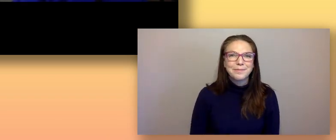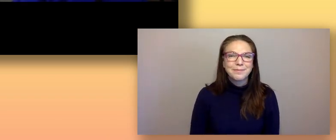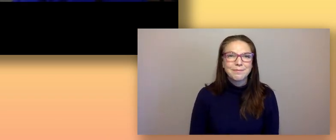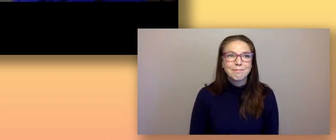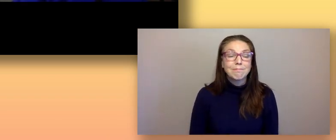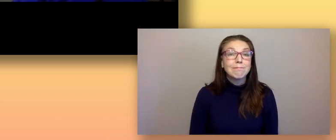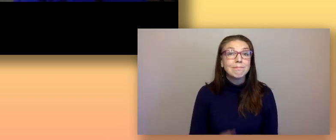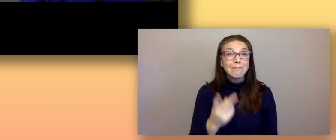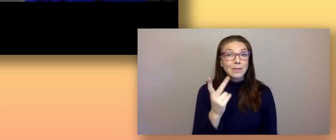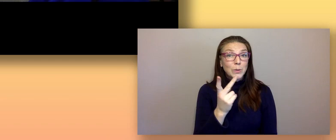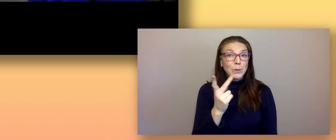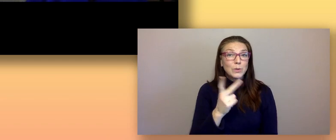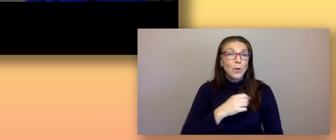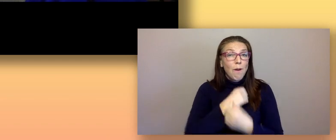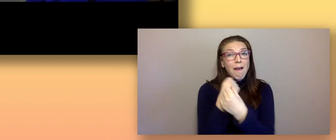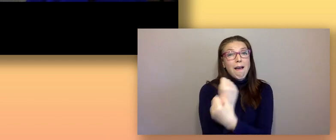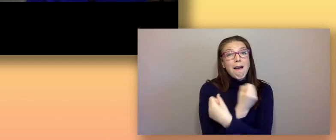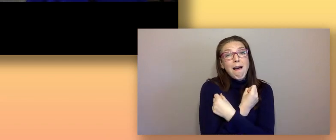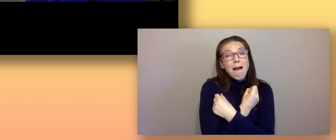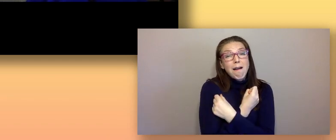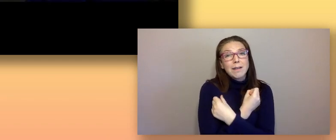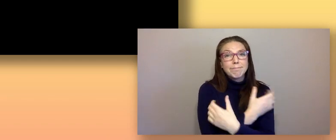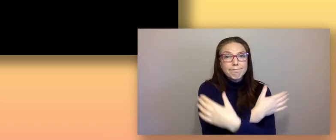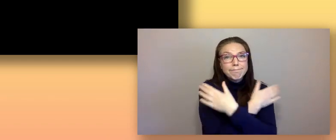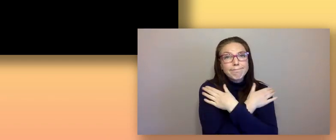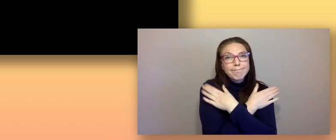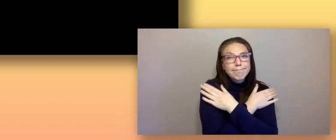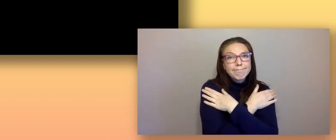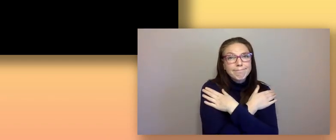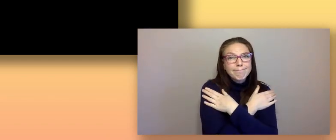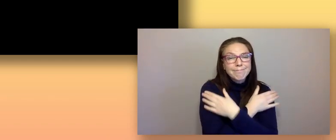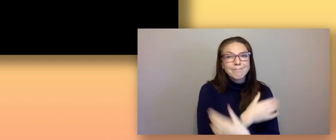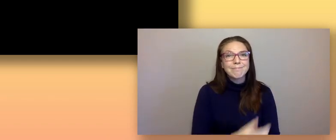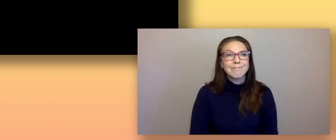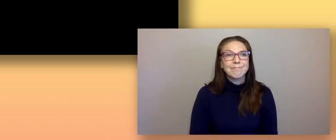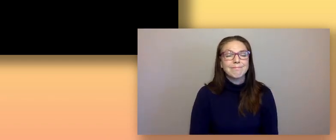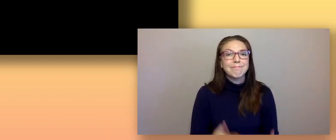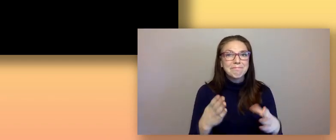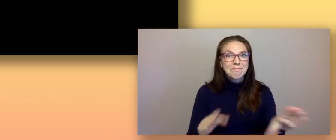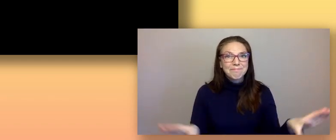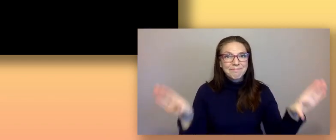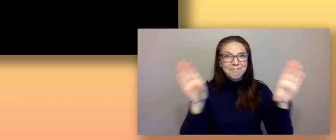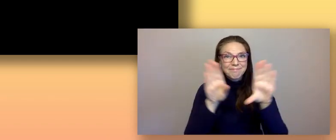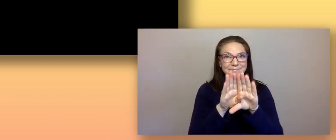two give each other a big hug and pats on the back. End of play.